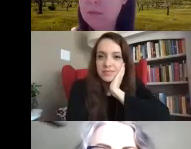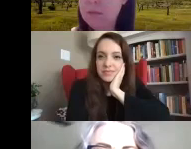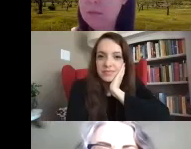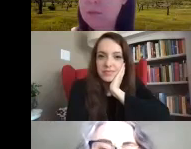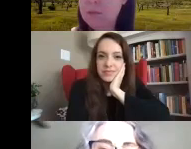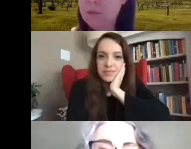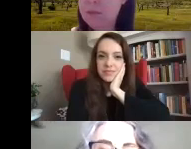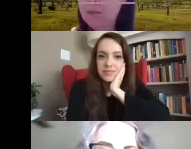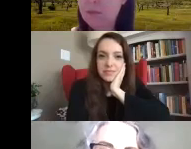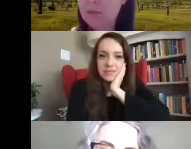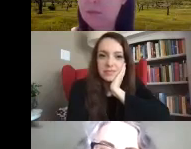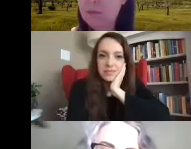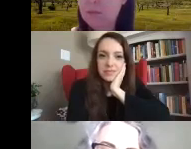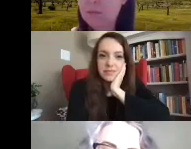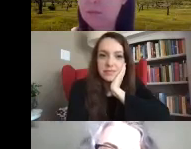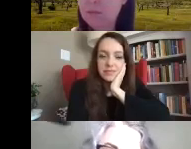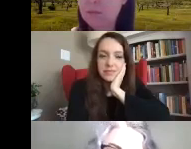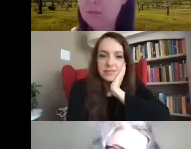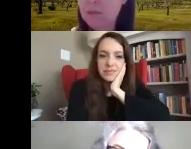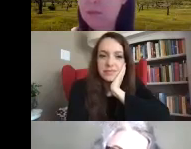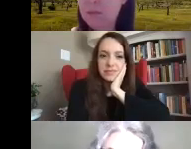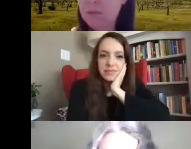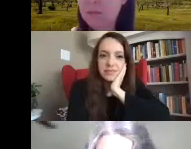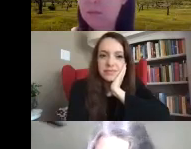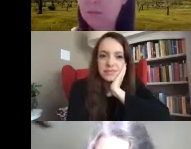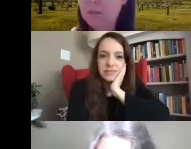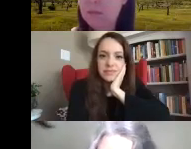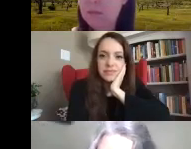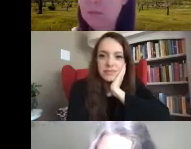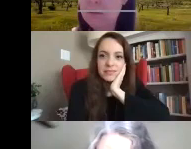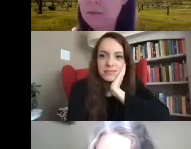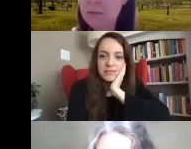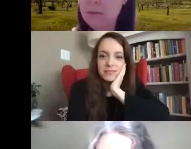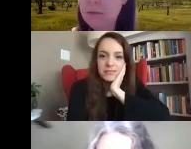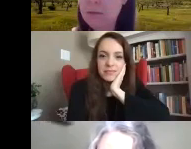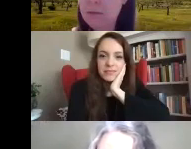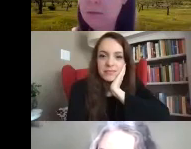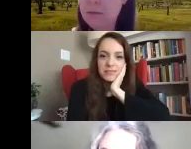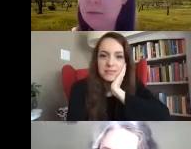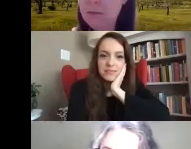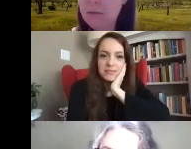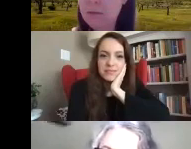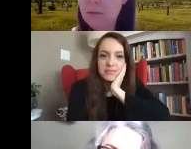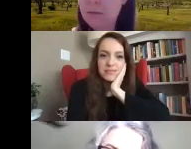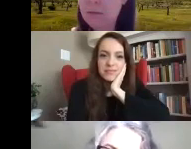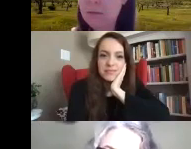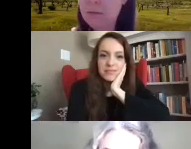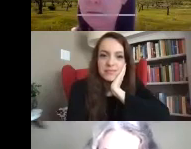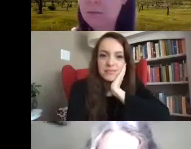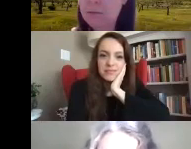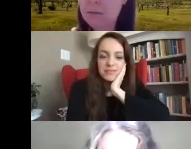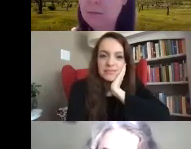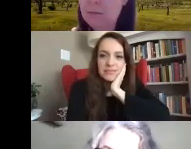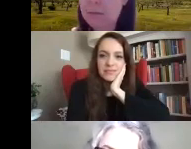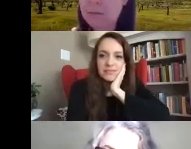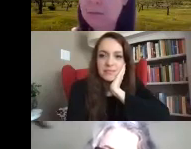talk about stretching your international senses. You know, here I'm going to, at that time it's cold in Kansas,